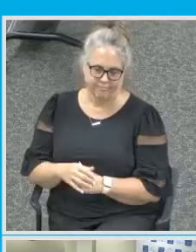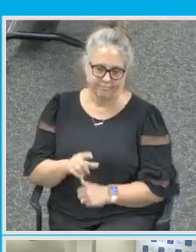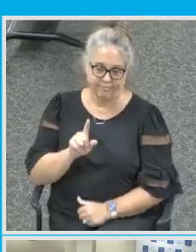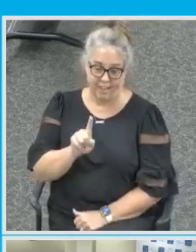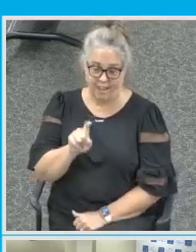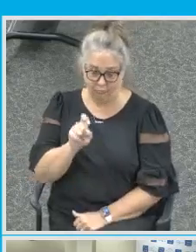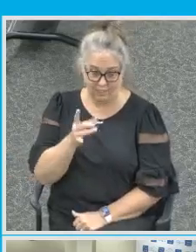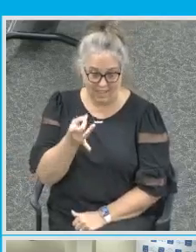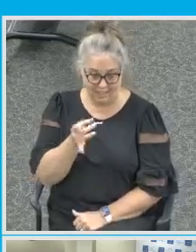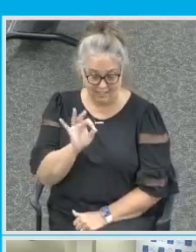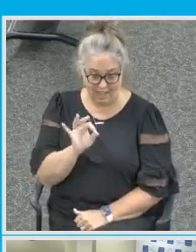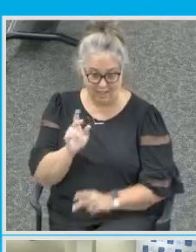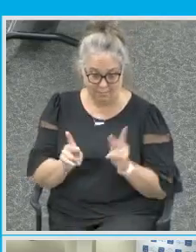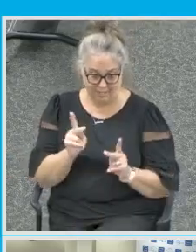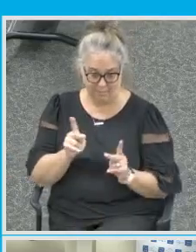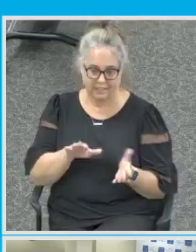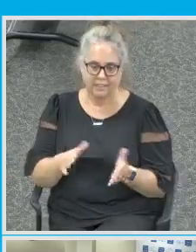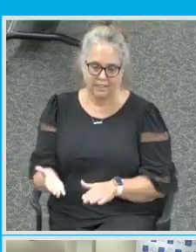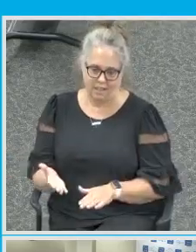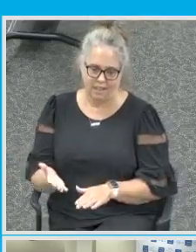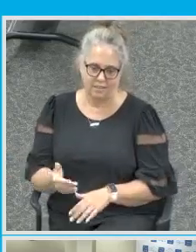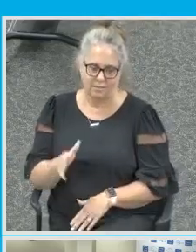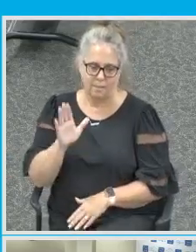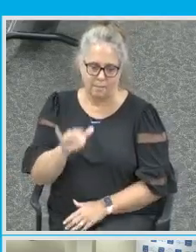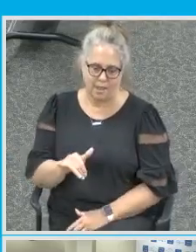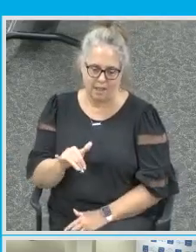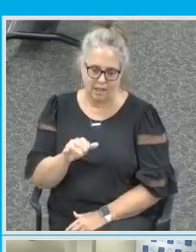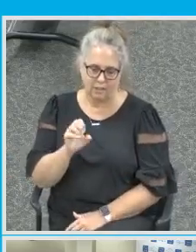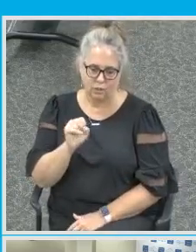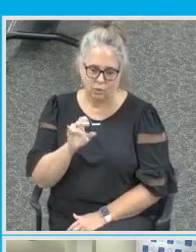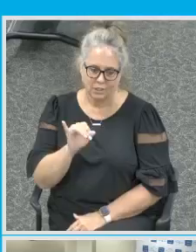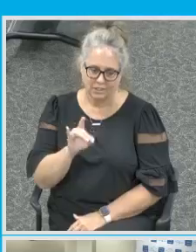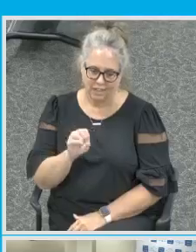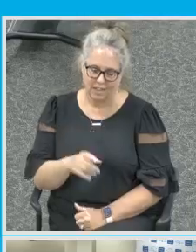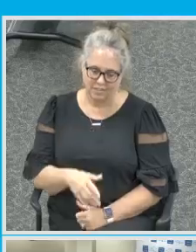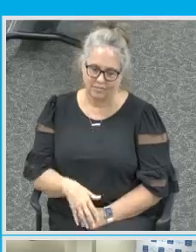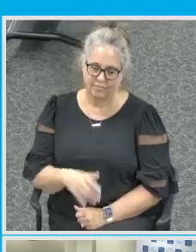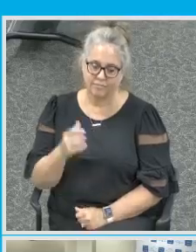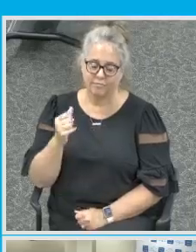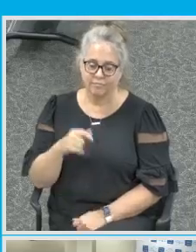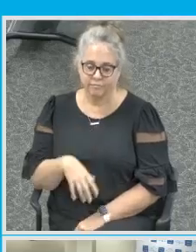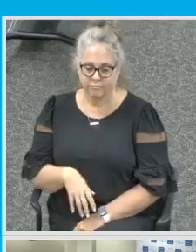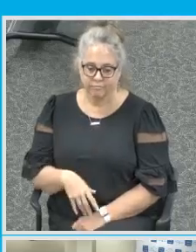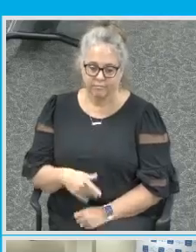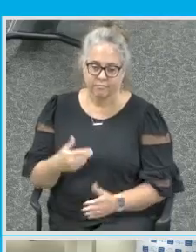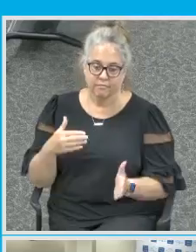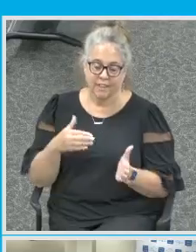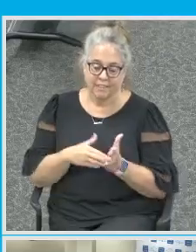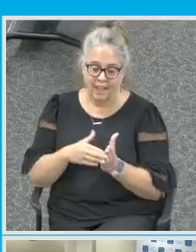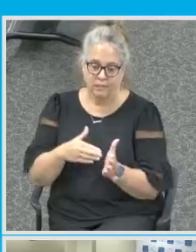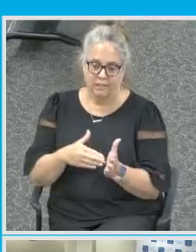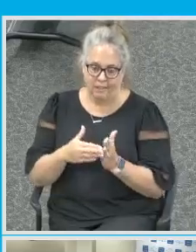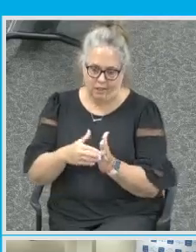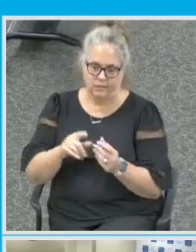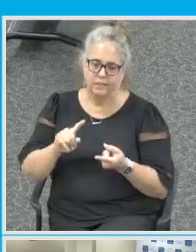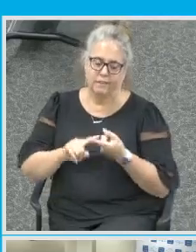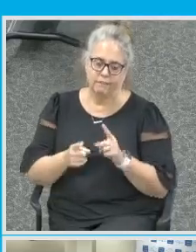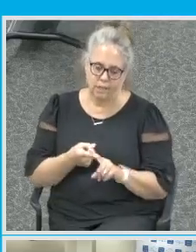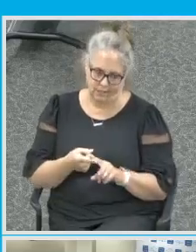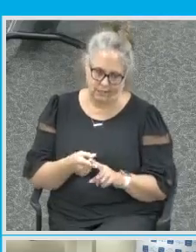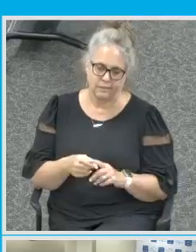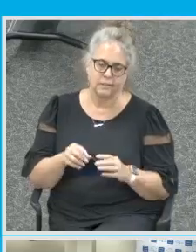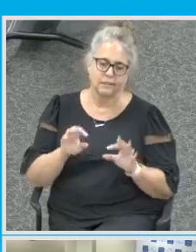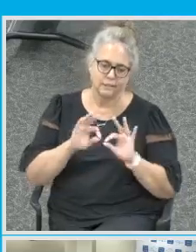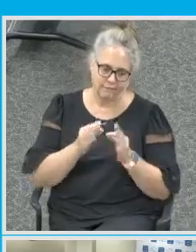residents died by suicide and thousands of their friends and family were forever changed by these losses last year. And whereas